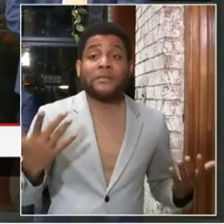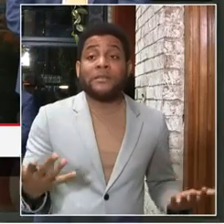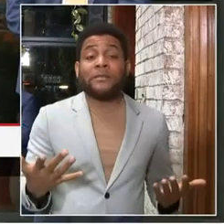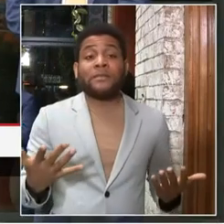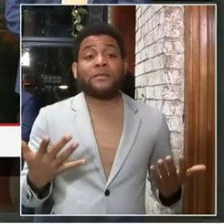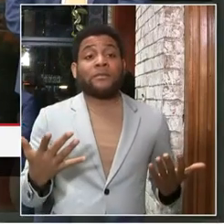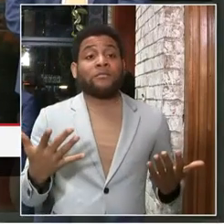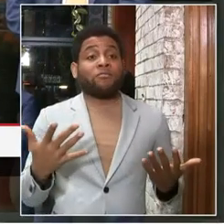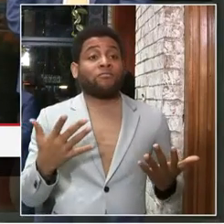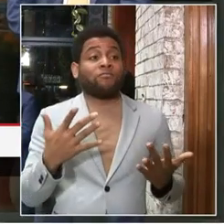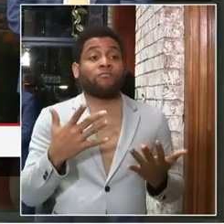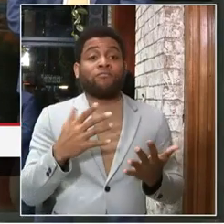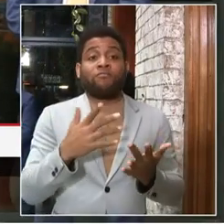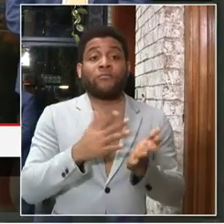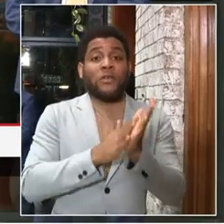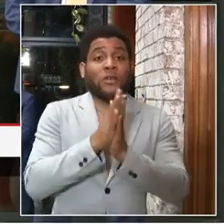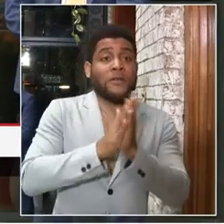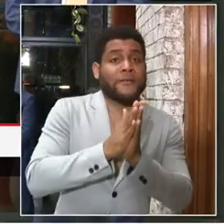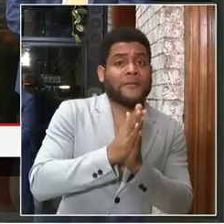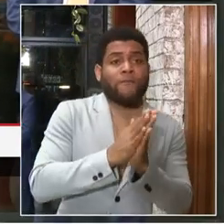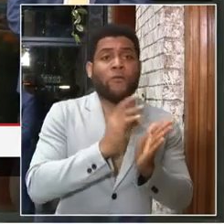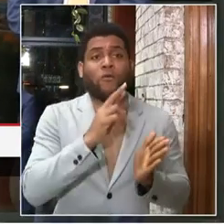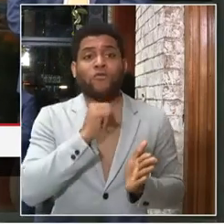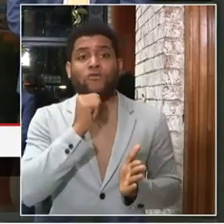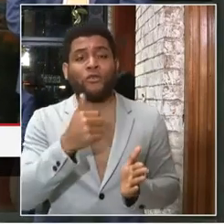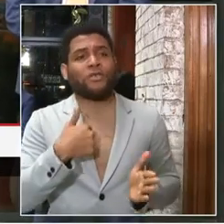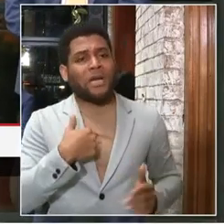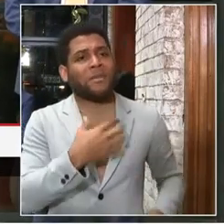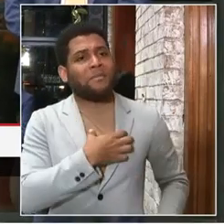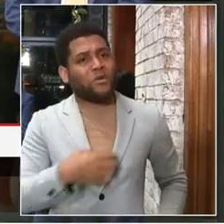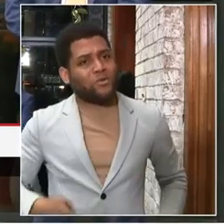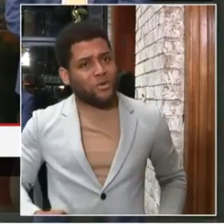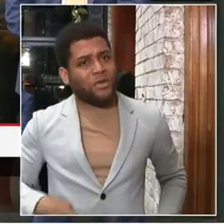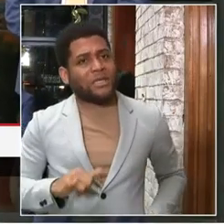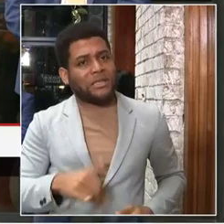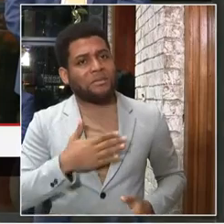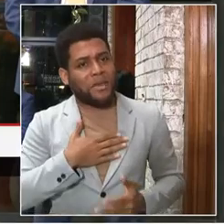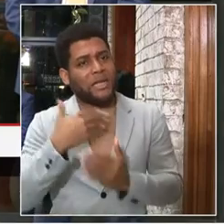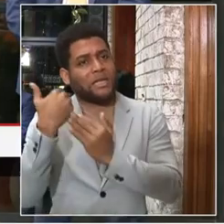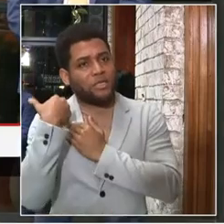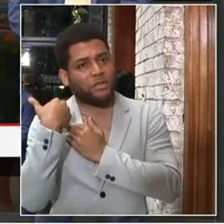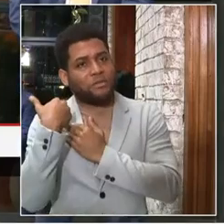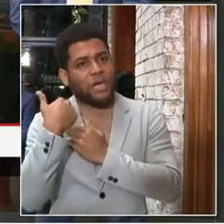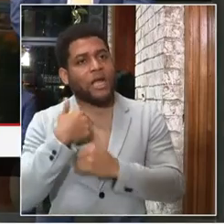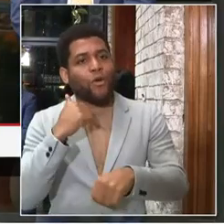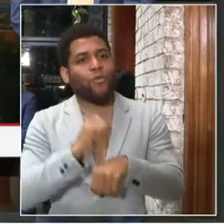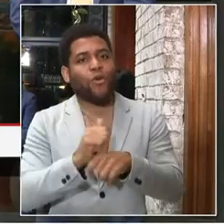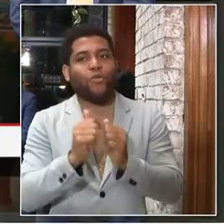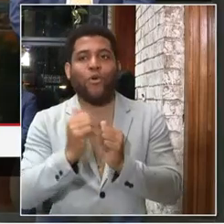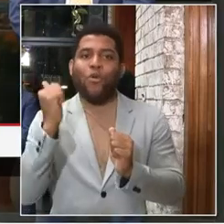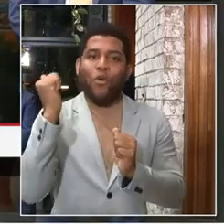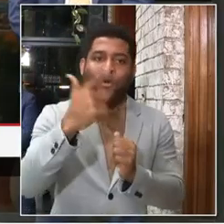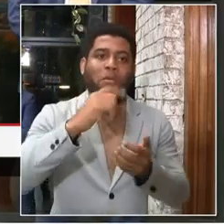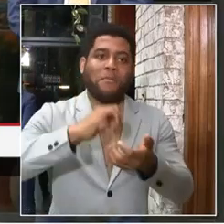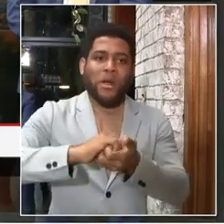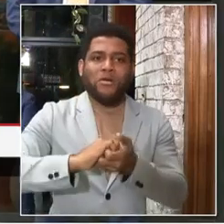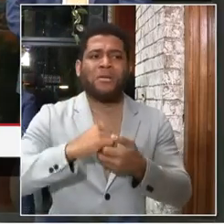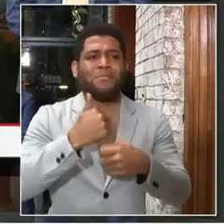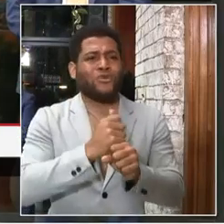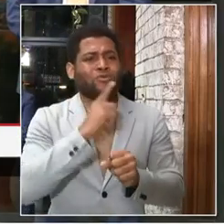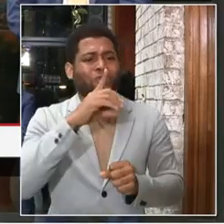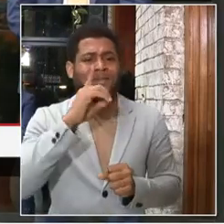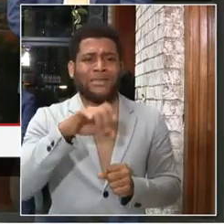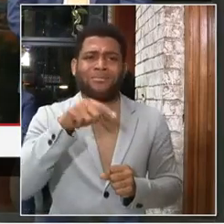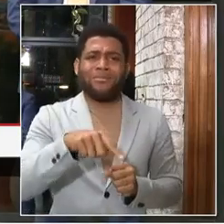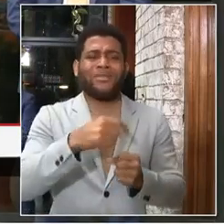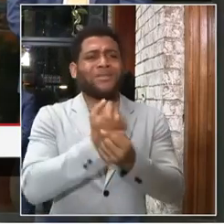initiatives or not. I'm the mayor, and it's my responsibility to work with all of our partners to make the district safer. So I take